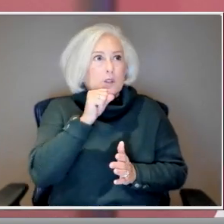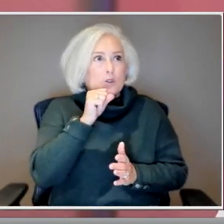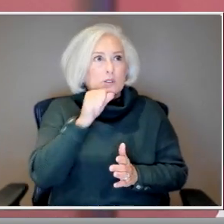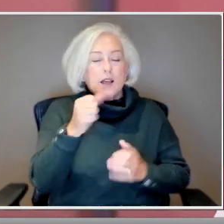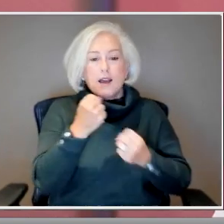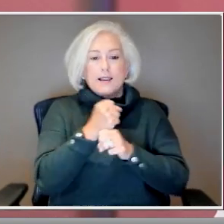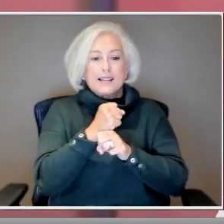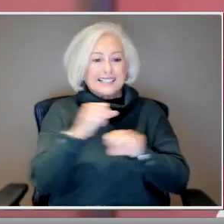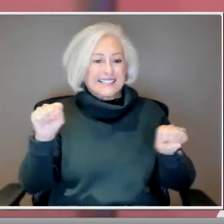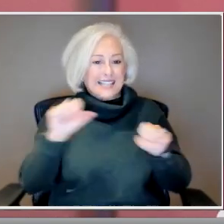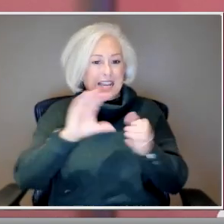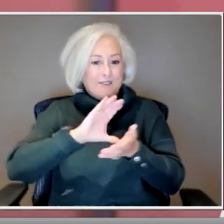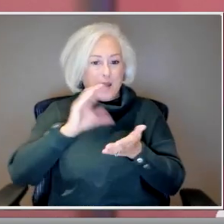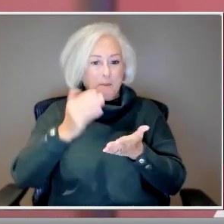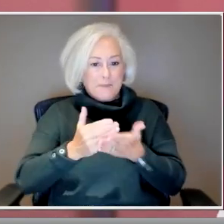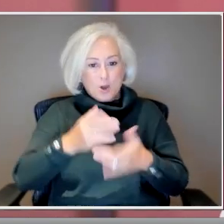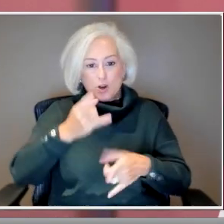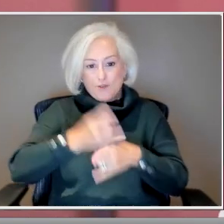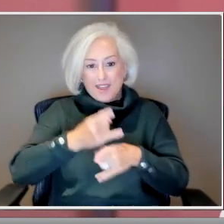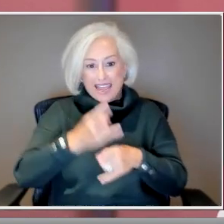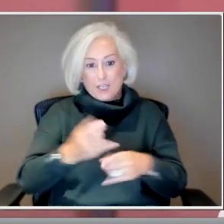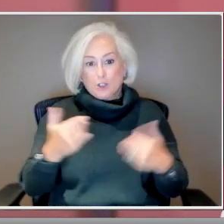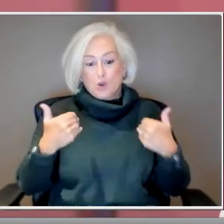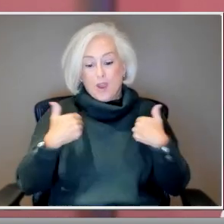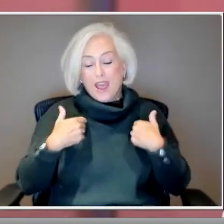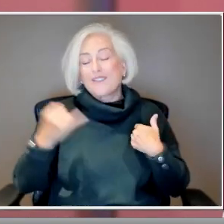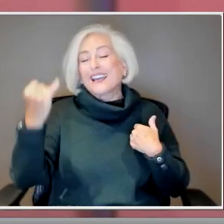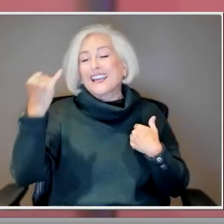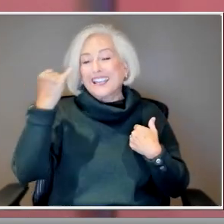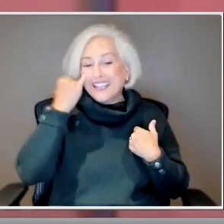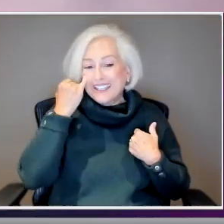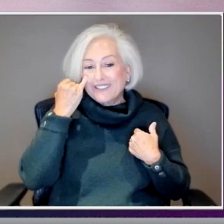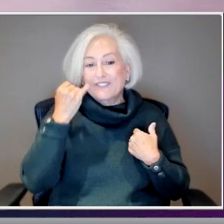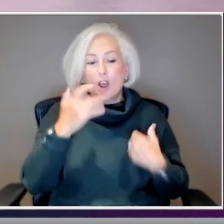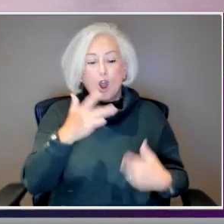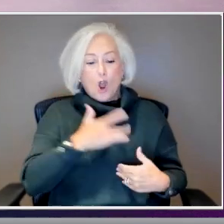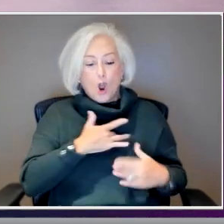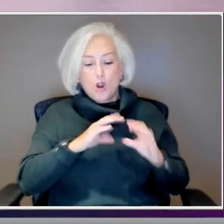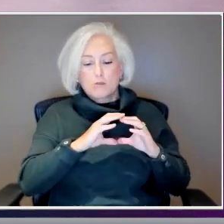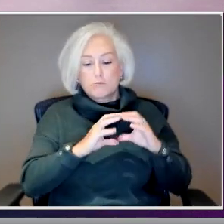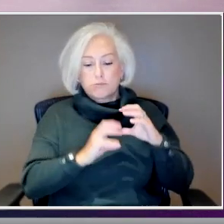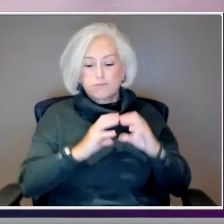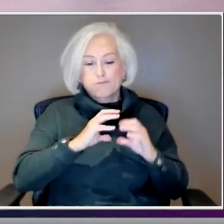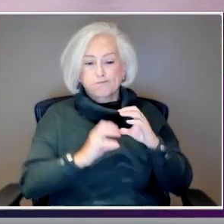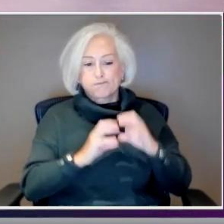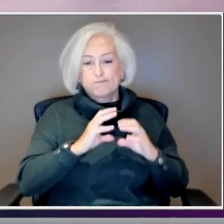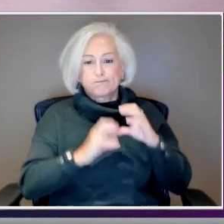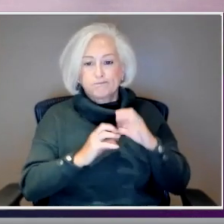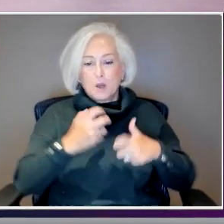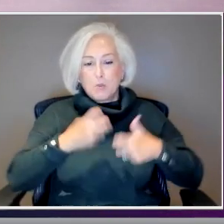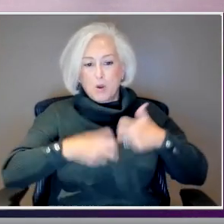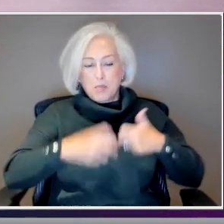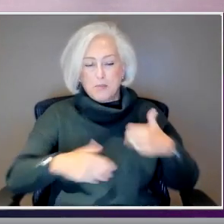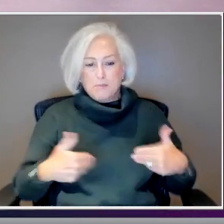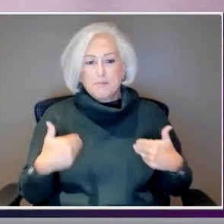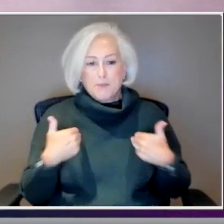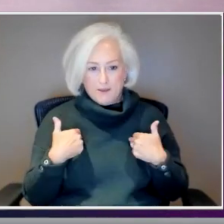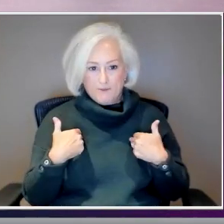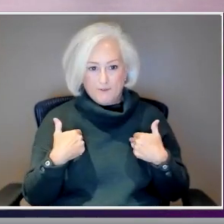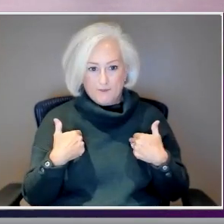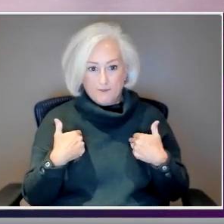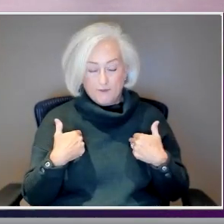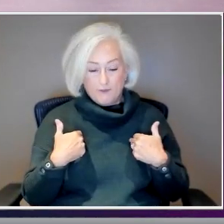alcohol to drink if you have a history of heart rhythm problems to begin with. And if you don't have that history? We don't have